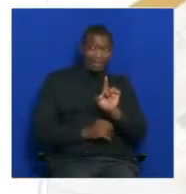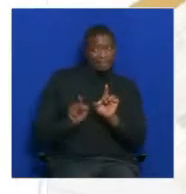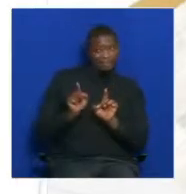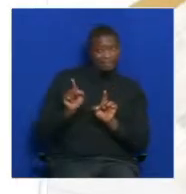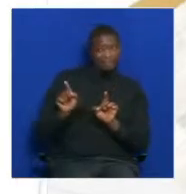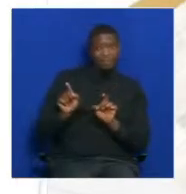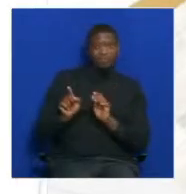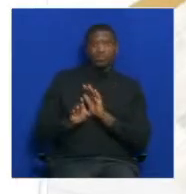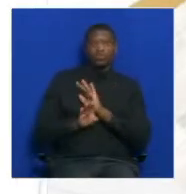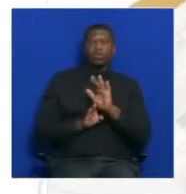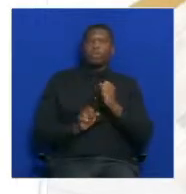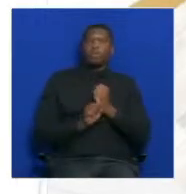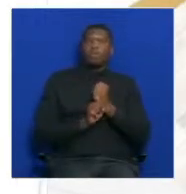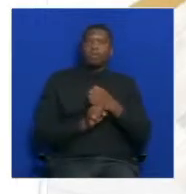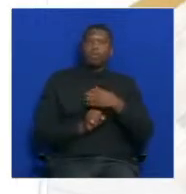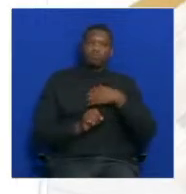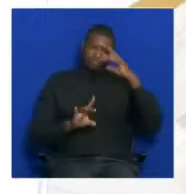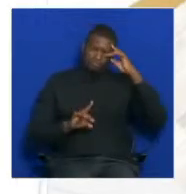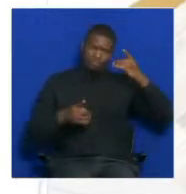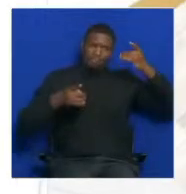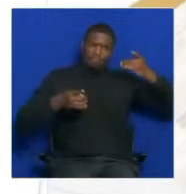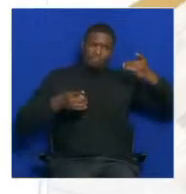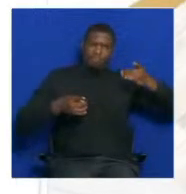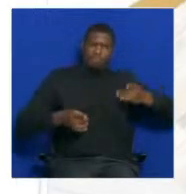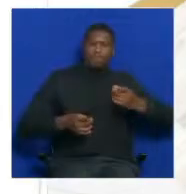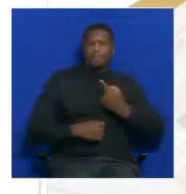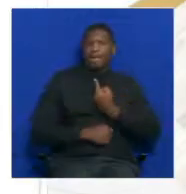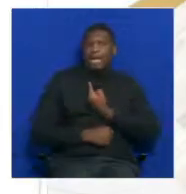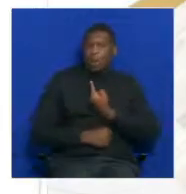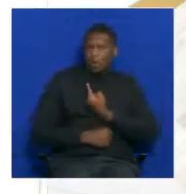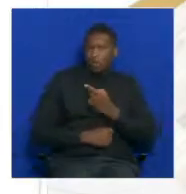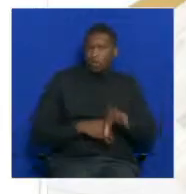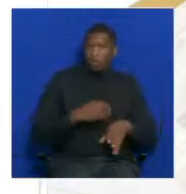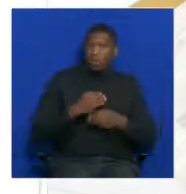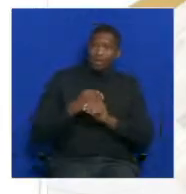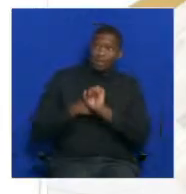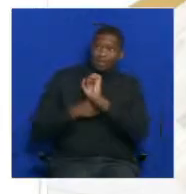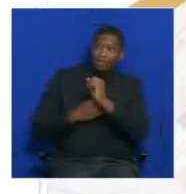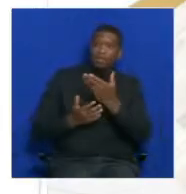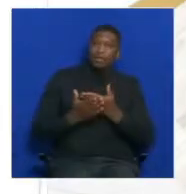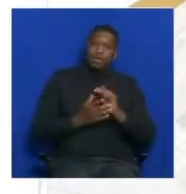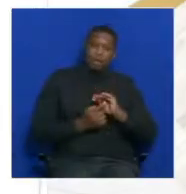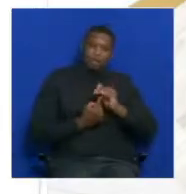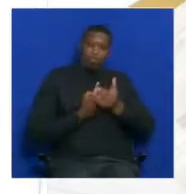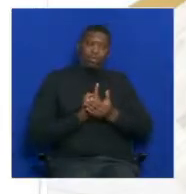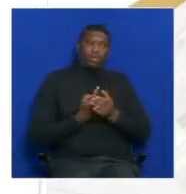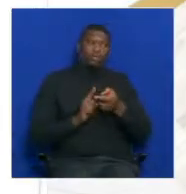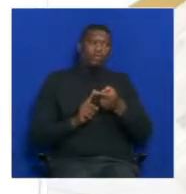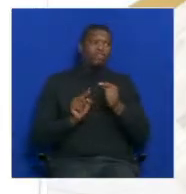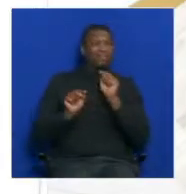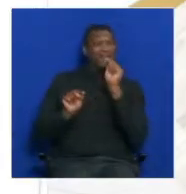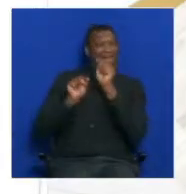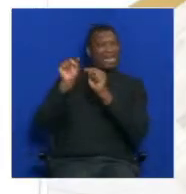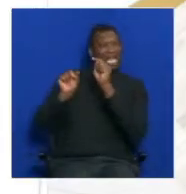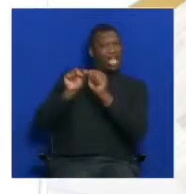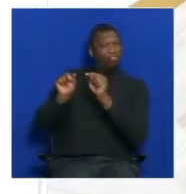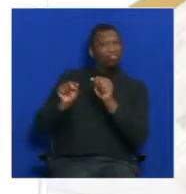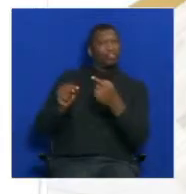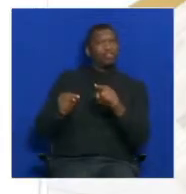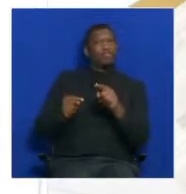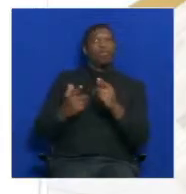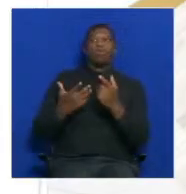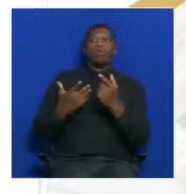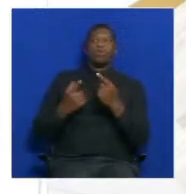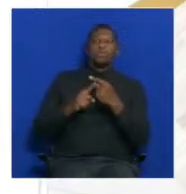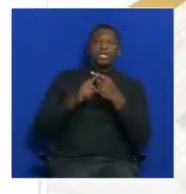decisions alone, and that she is insulated from allegations of targeting particular person or having an interest